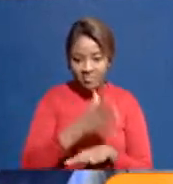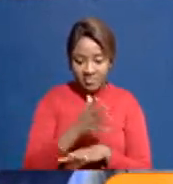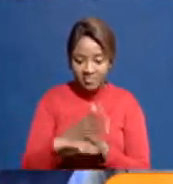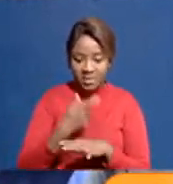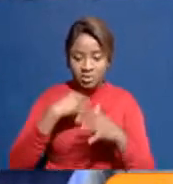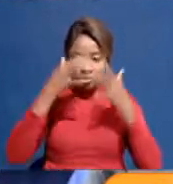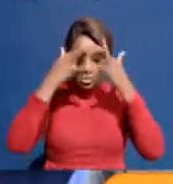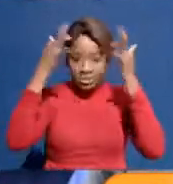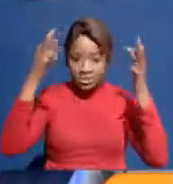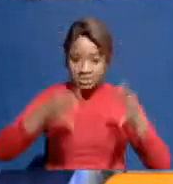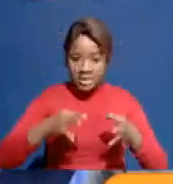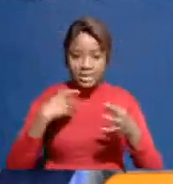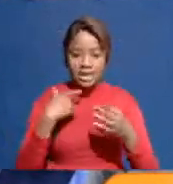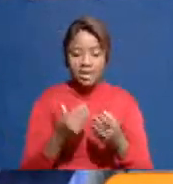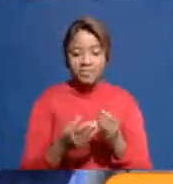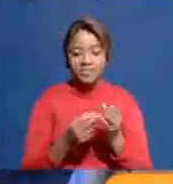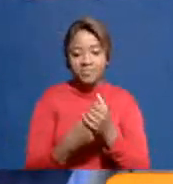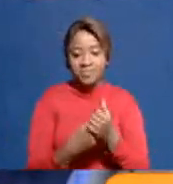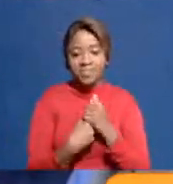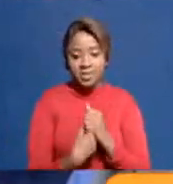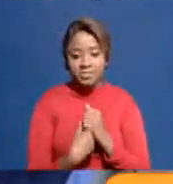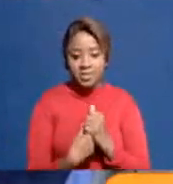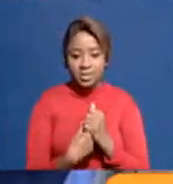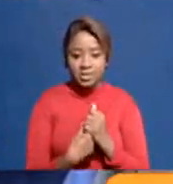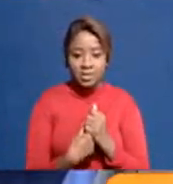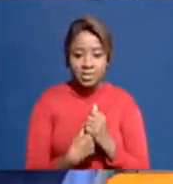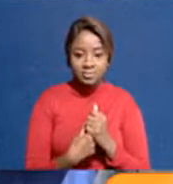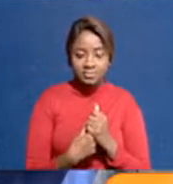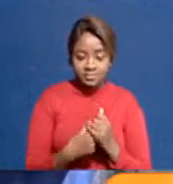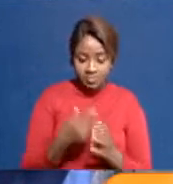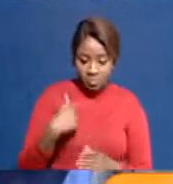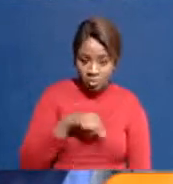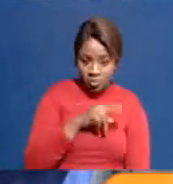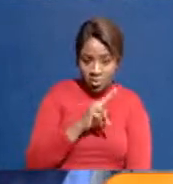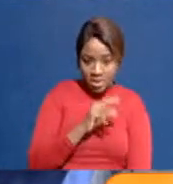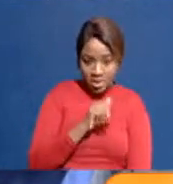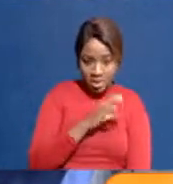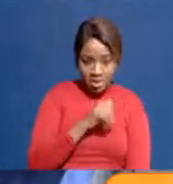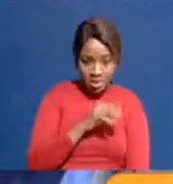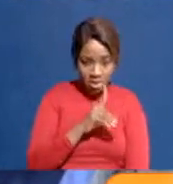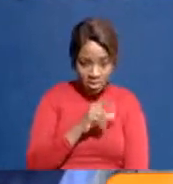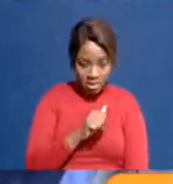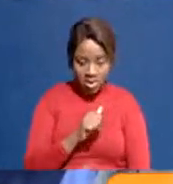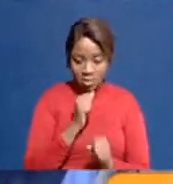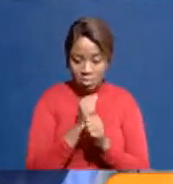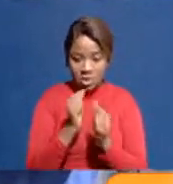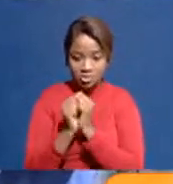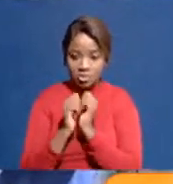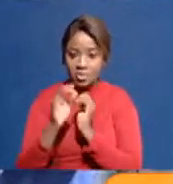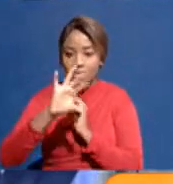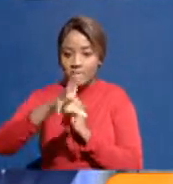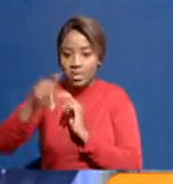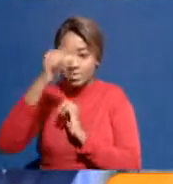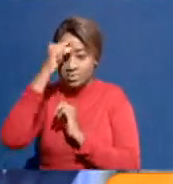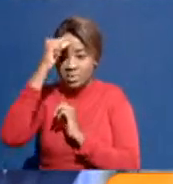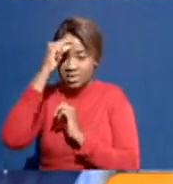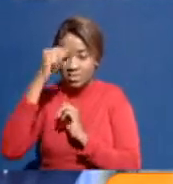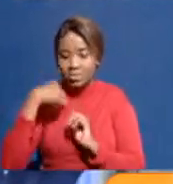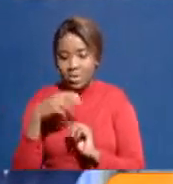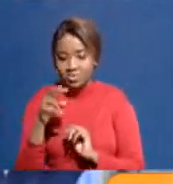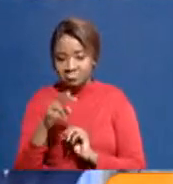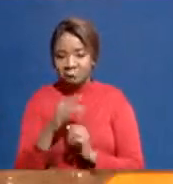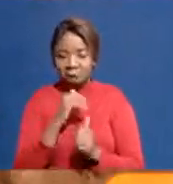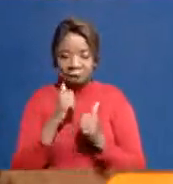that we come up with a partnership between us and as NACADA and the county government. And I must say, it has been